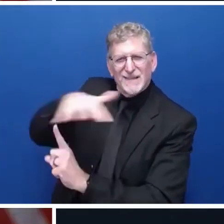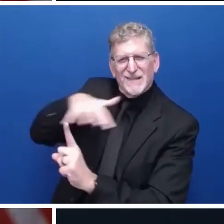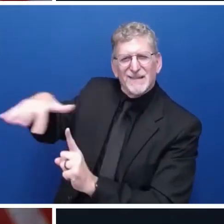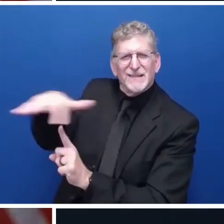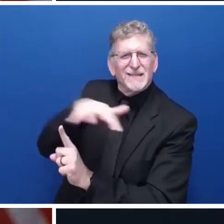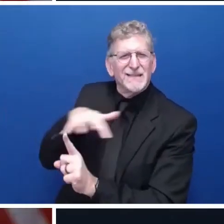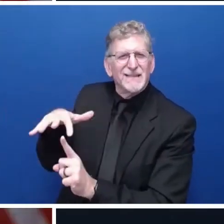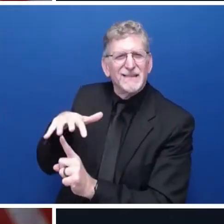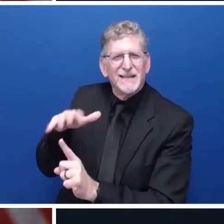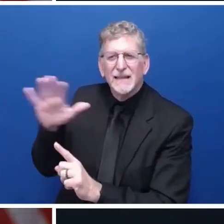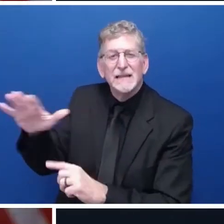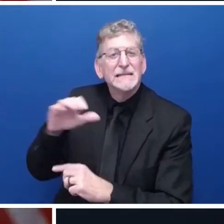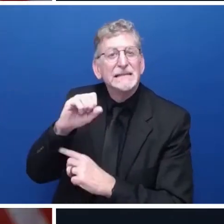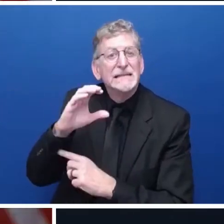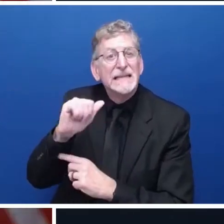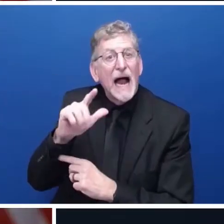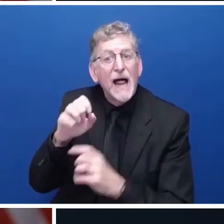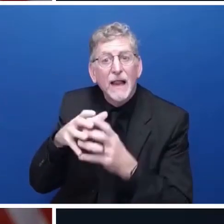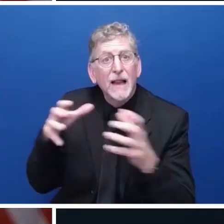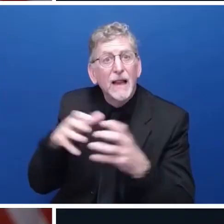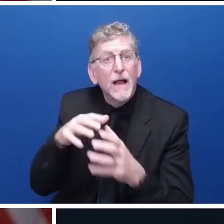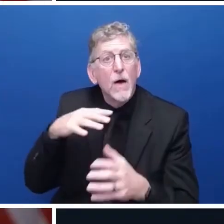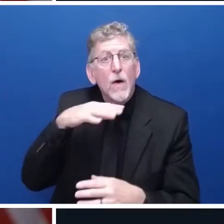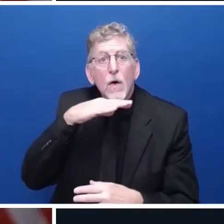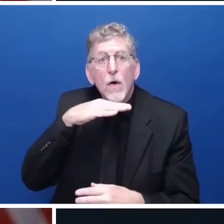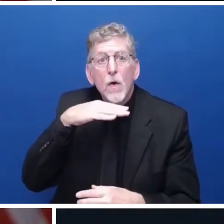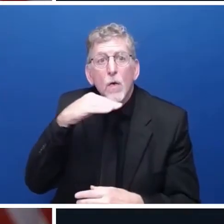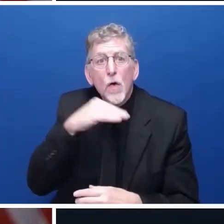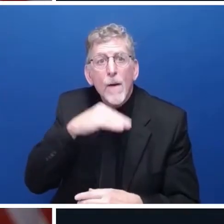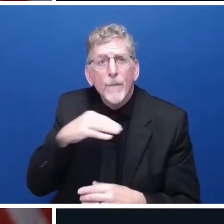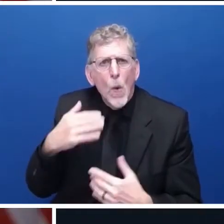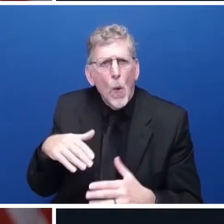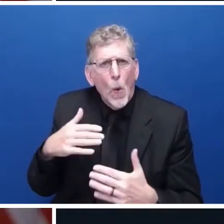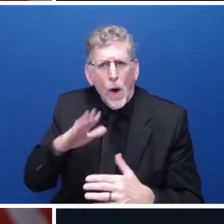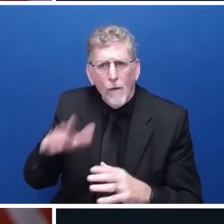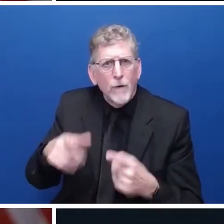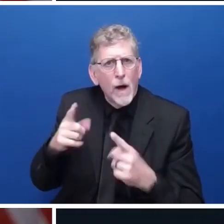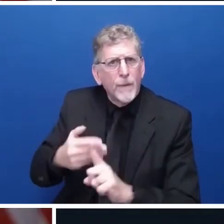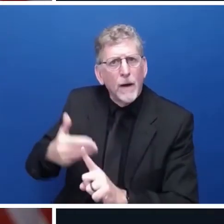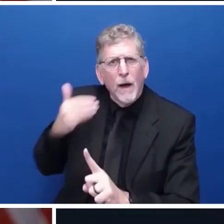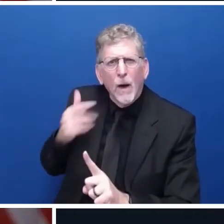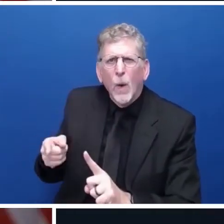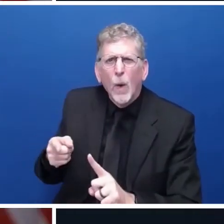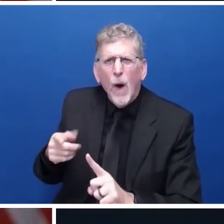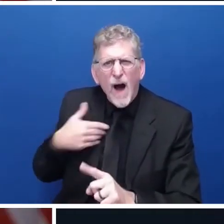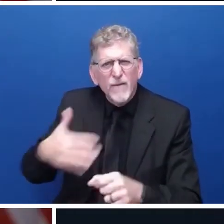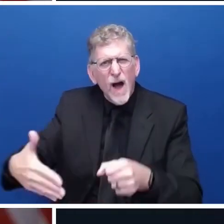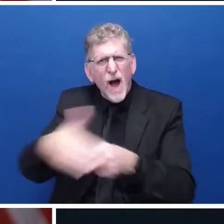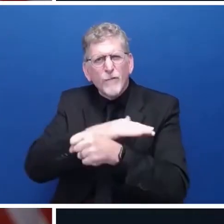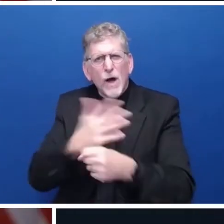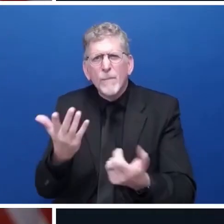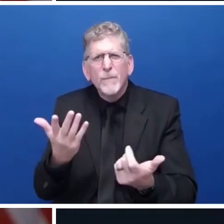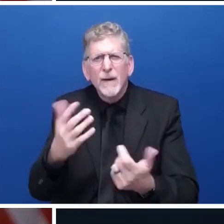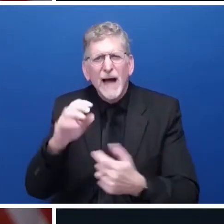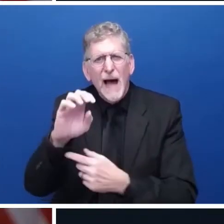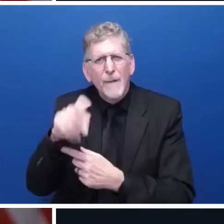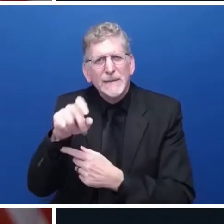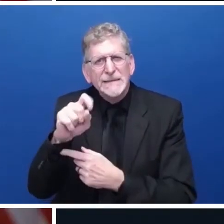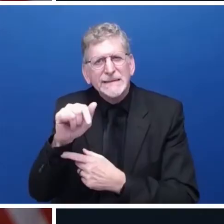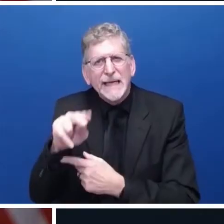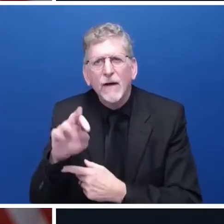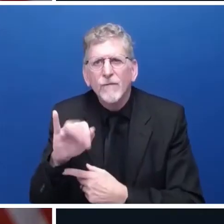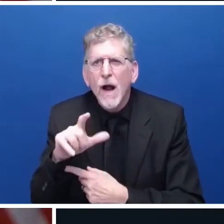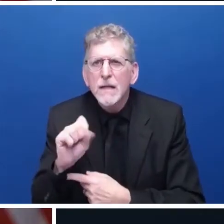for airplanes and billionaires for ballrooms, putting his name and face on buildings all over our